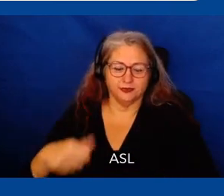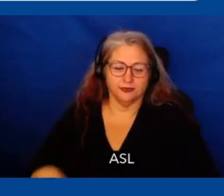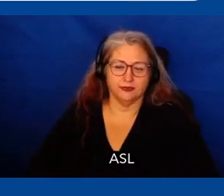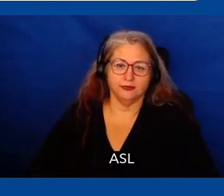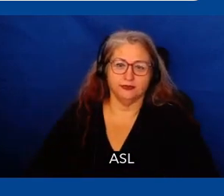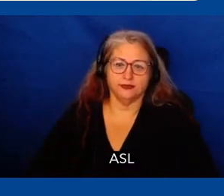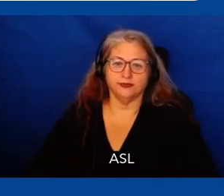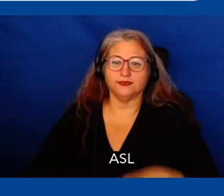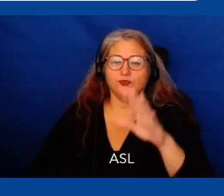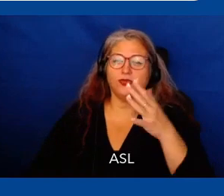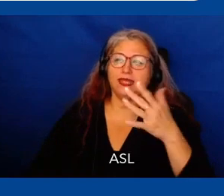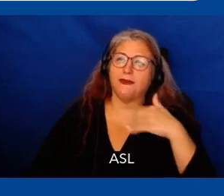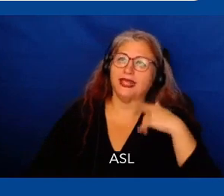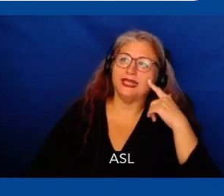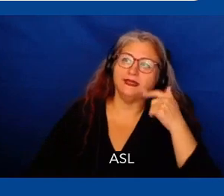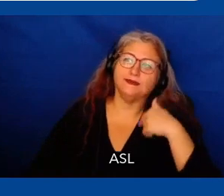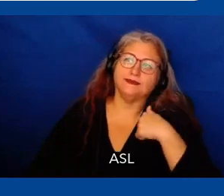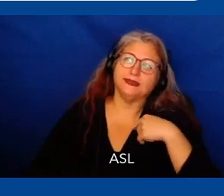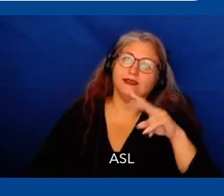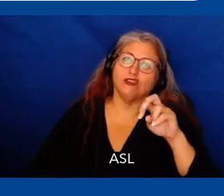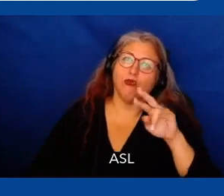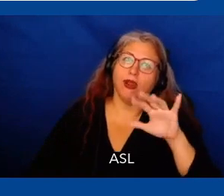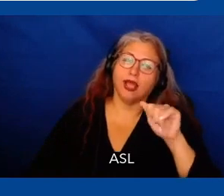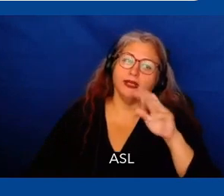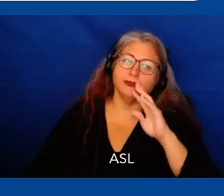Okay, let me think. This is Veronika speaking.